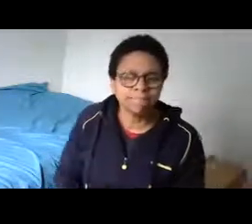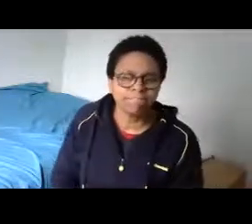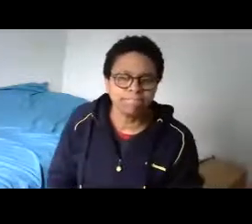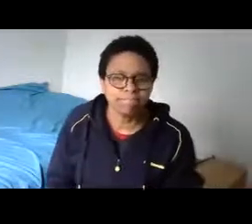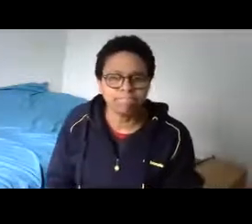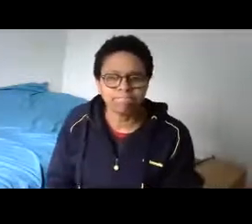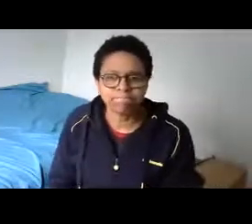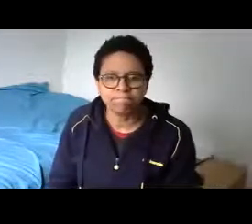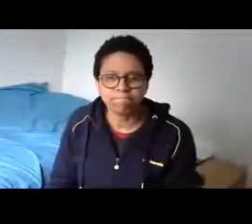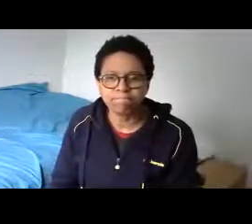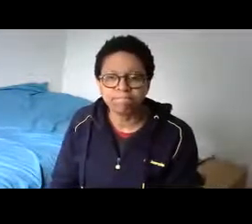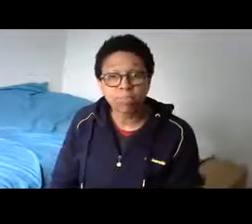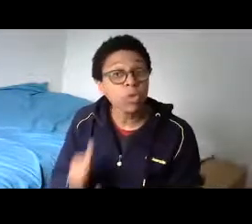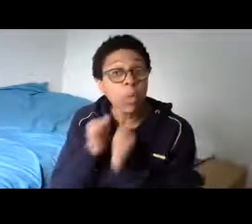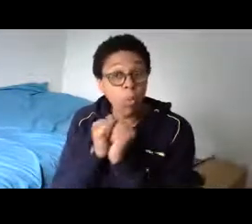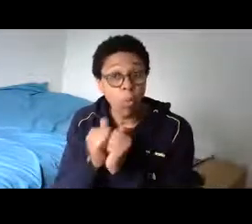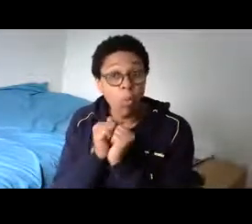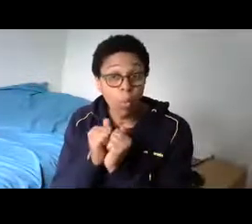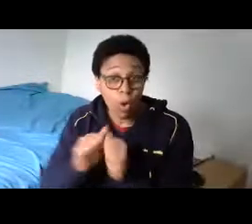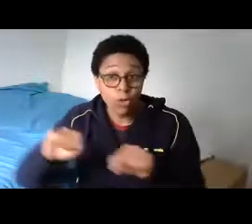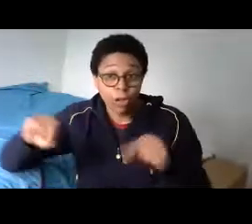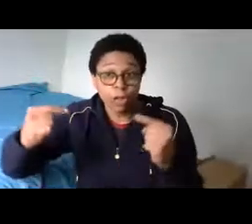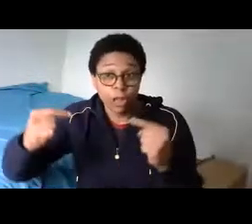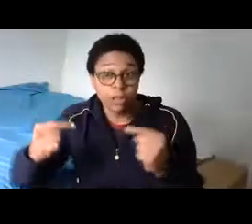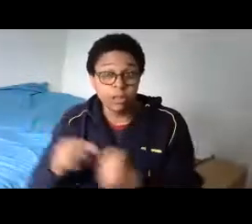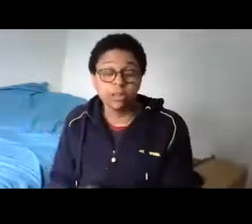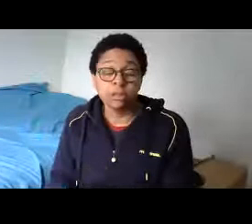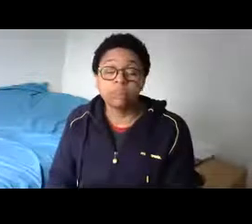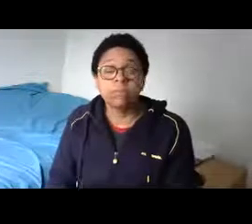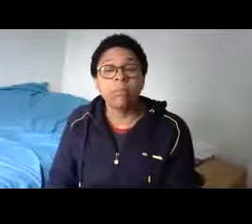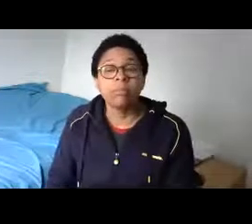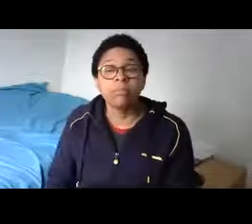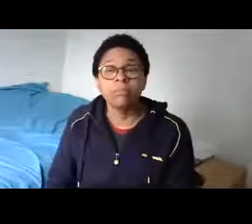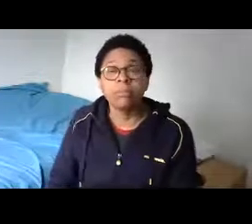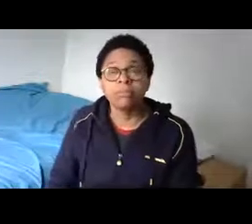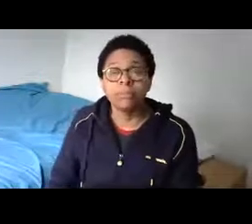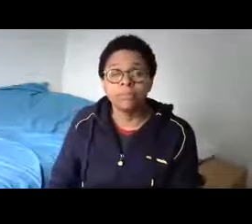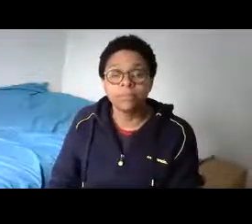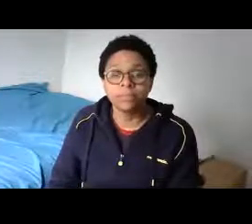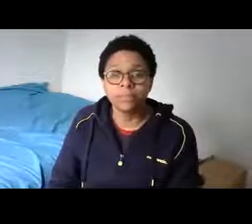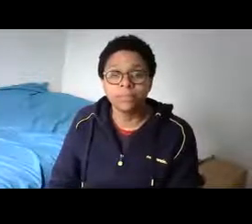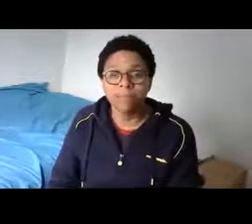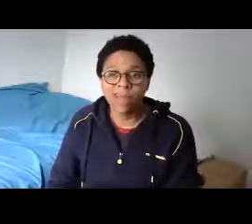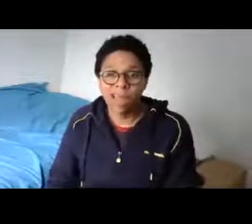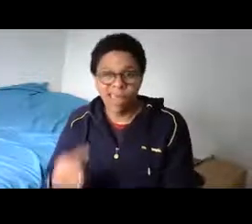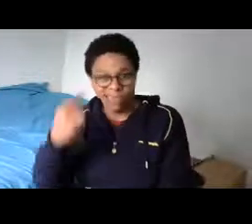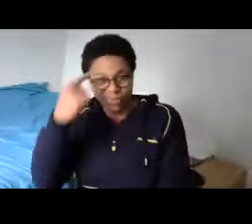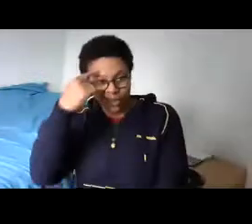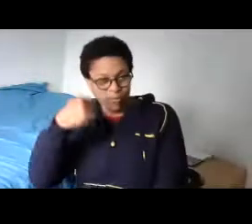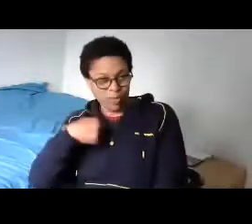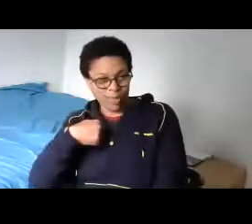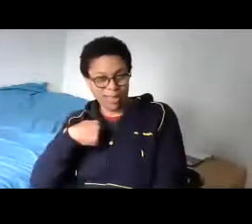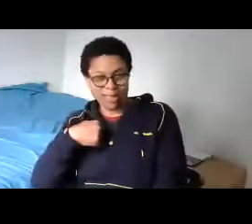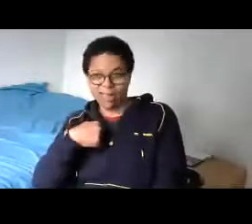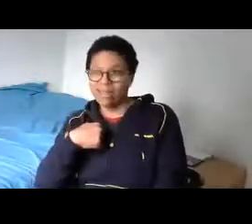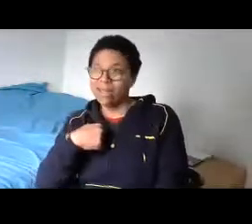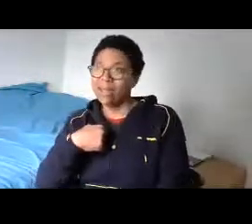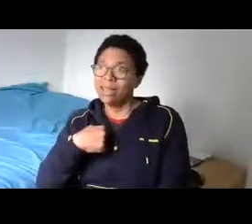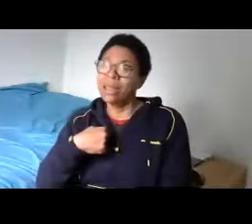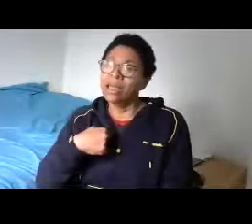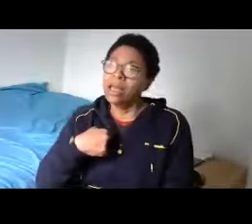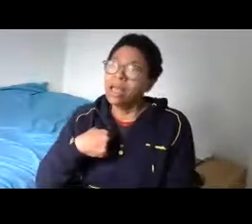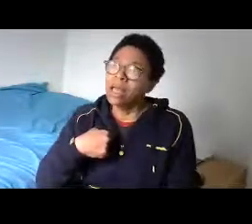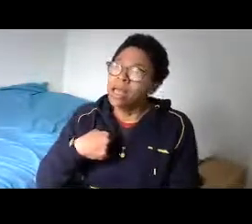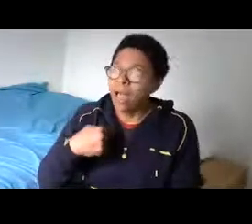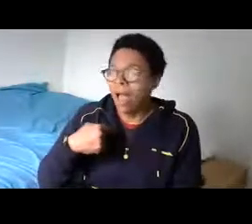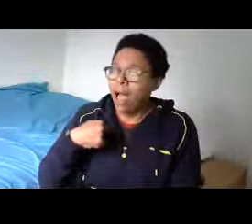uncomfortable. So it's worth challenging. And I think I could bet, I don't know what, £1.10,